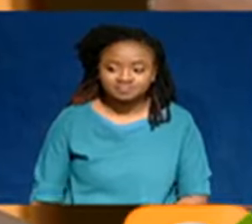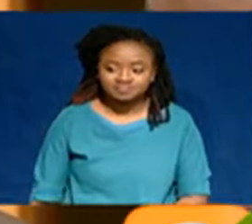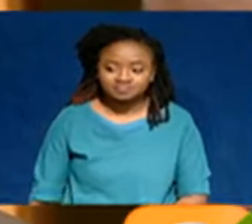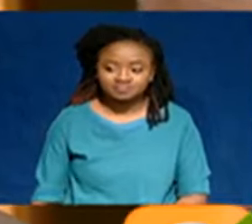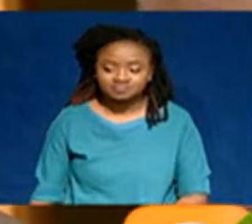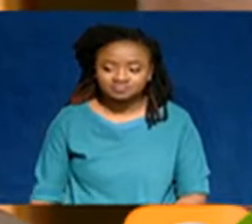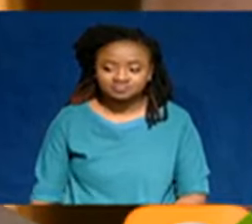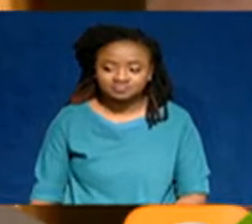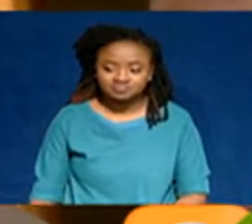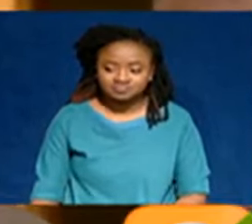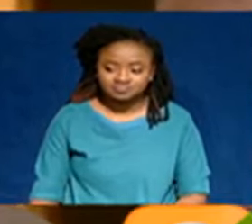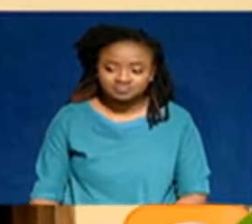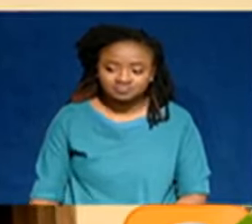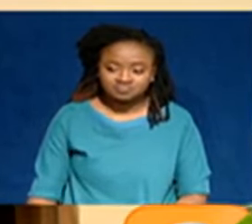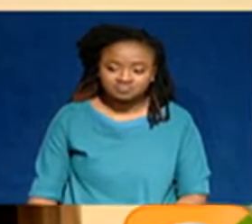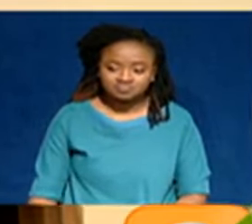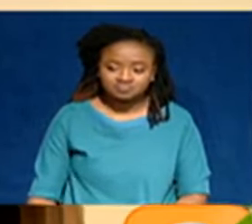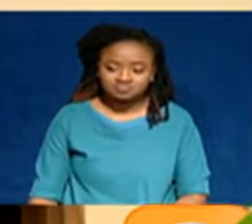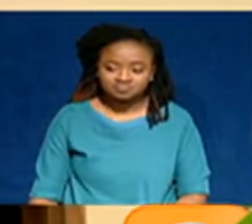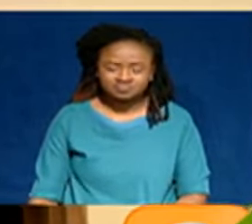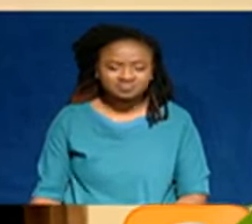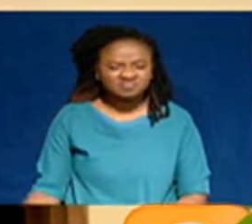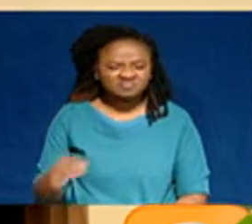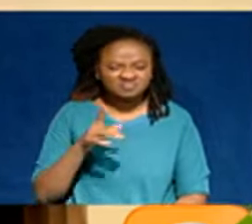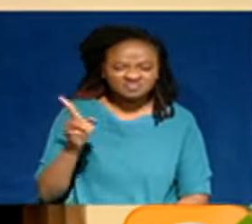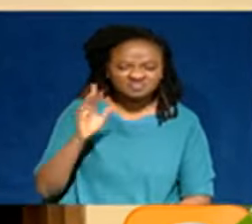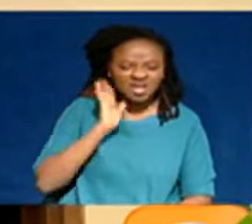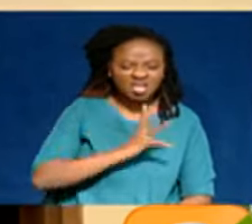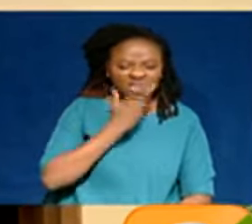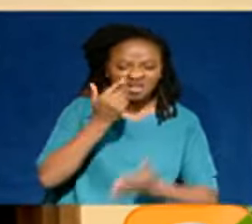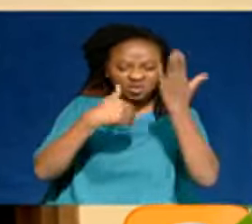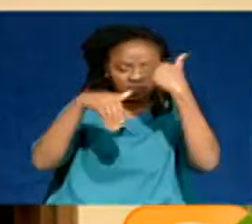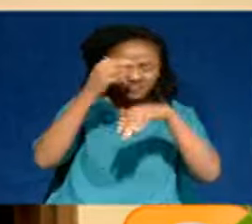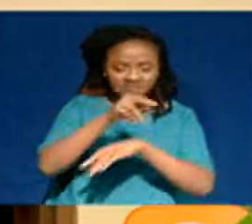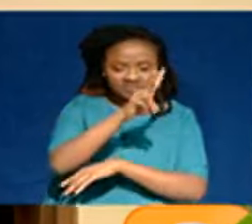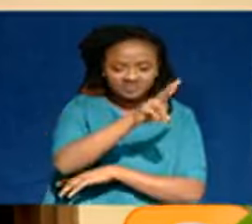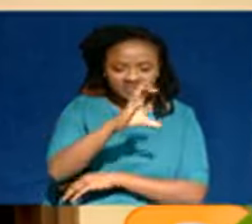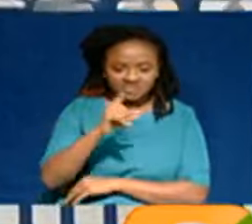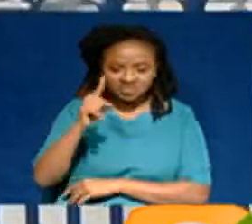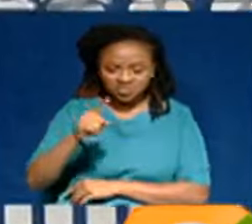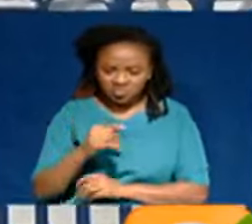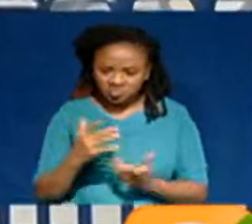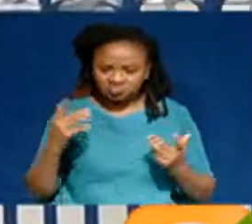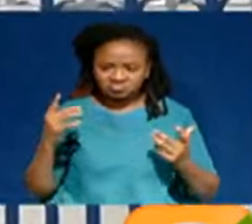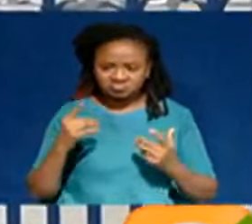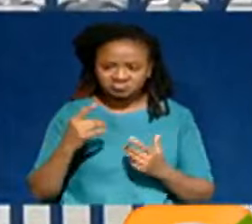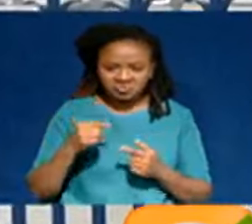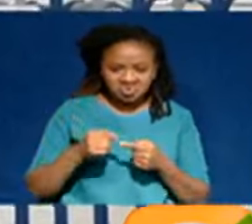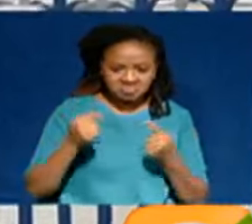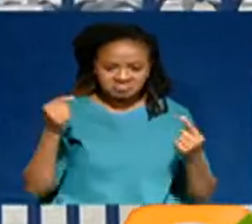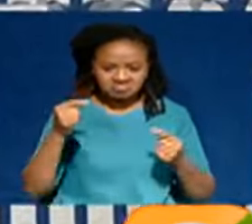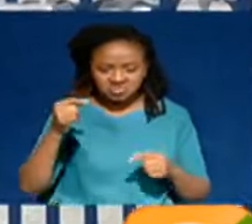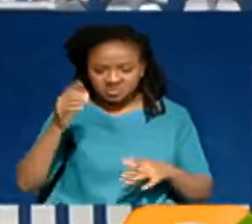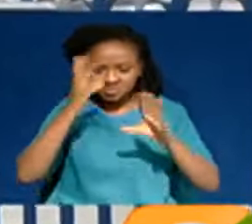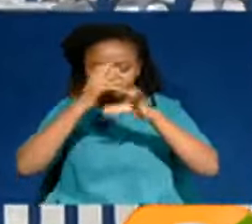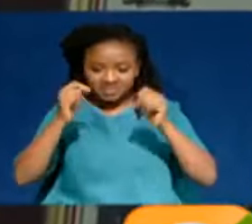Professor Paul Wainaina, the strong-willed Kenyatta University Vice-Chancellor who dared defy a president, is proceeding